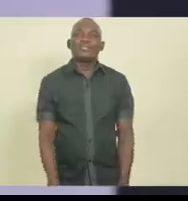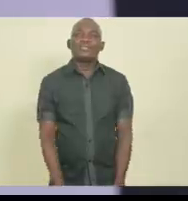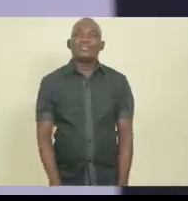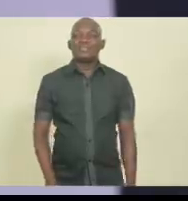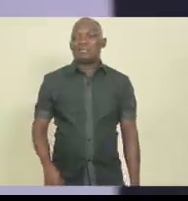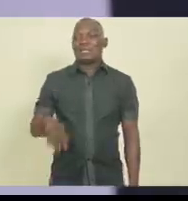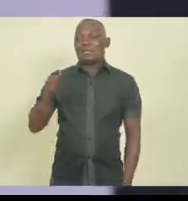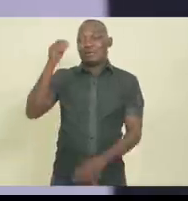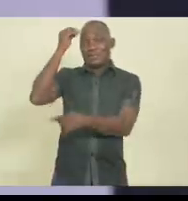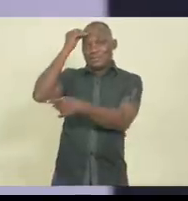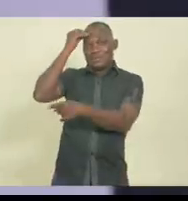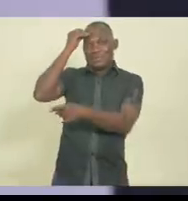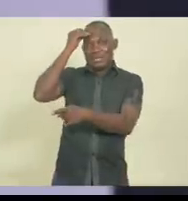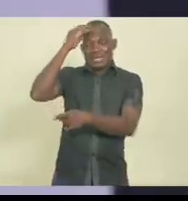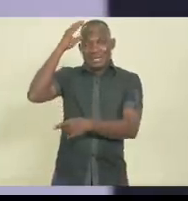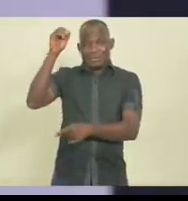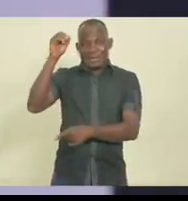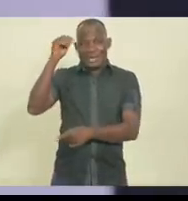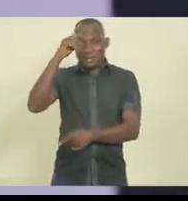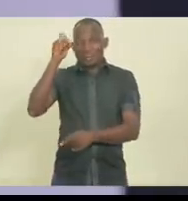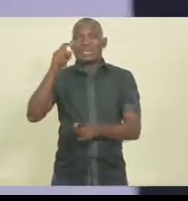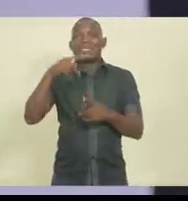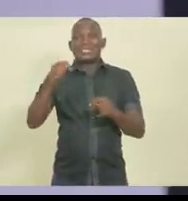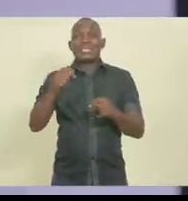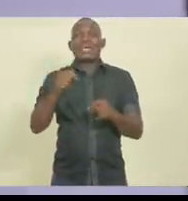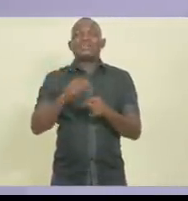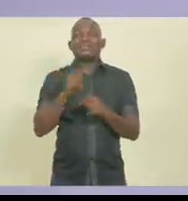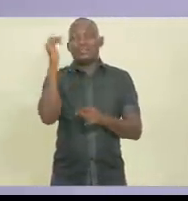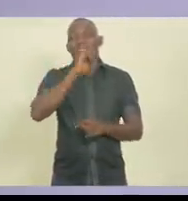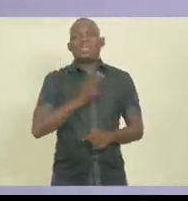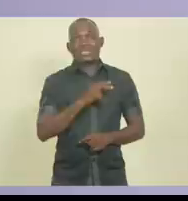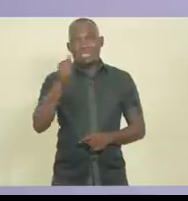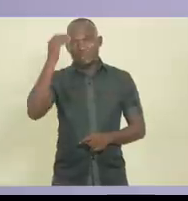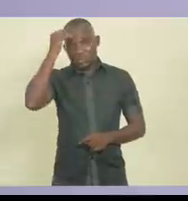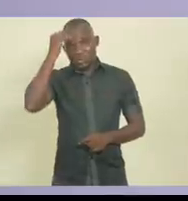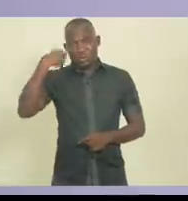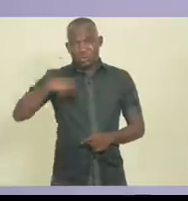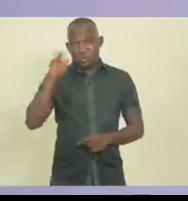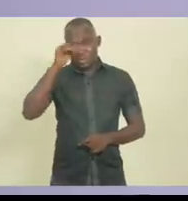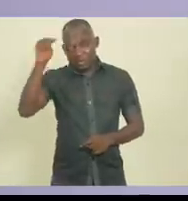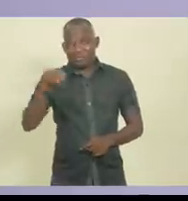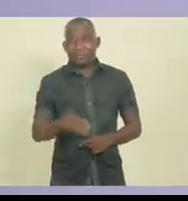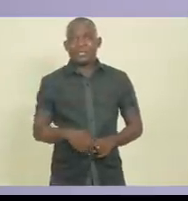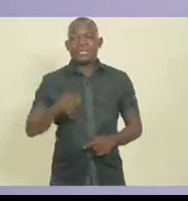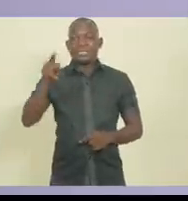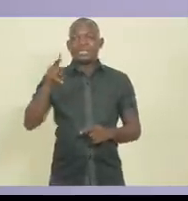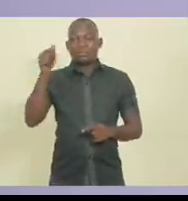You know he's just trying to scare us, right? I mean, he knows we are onto him. That's why he's